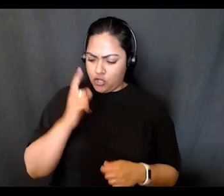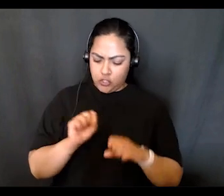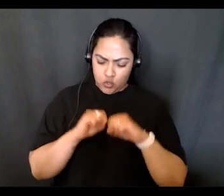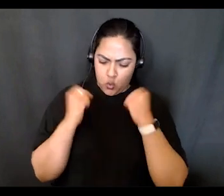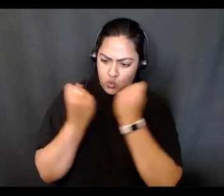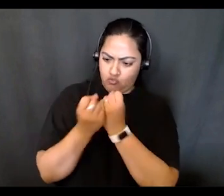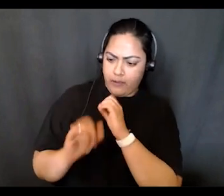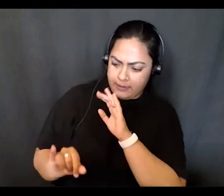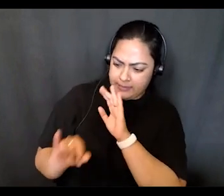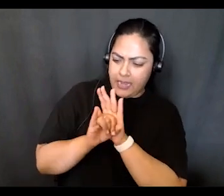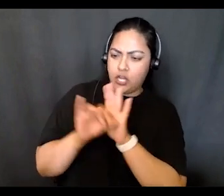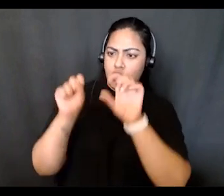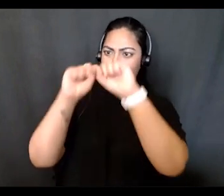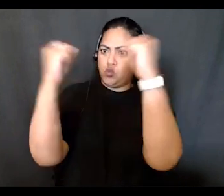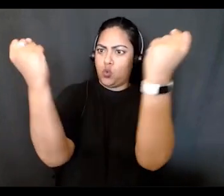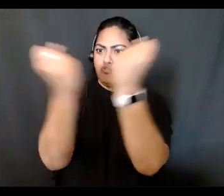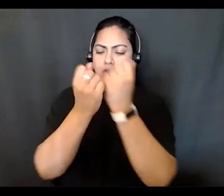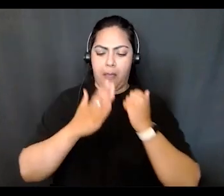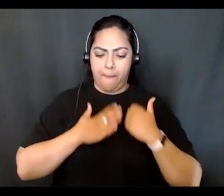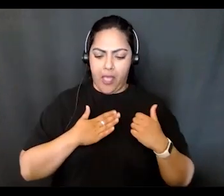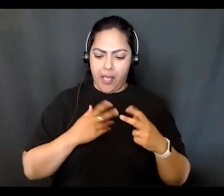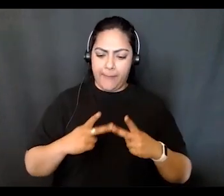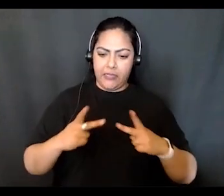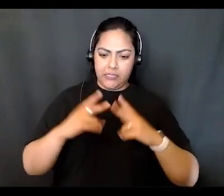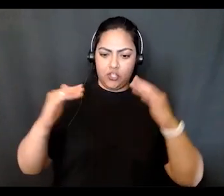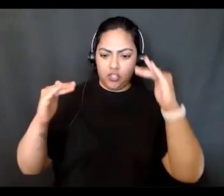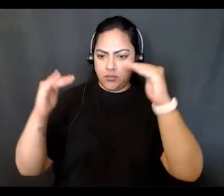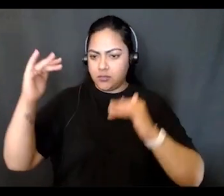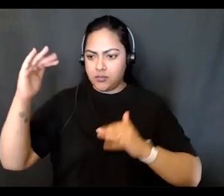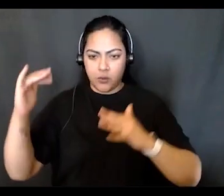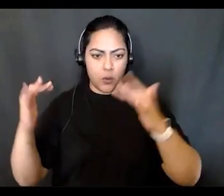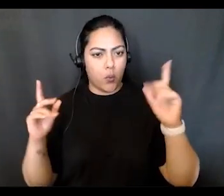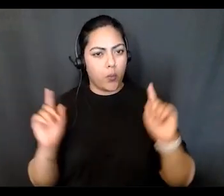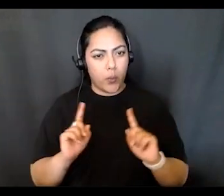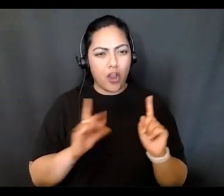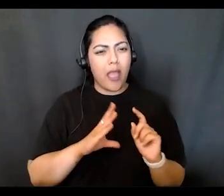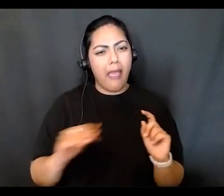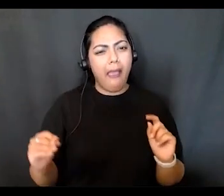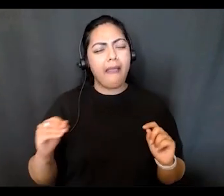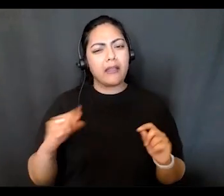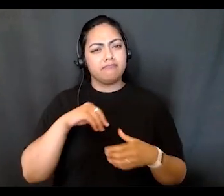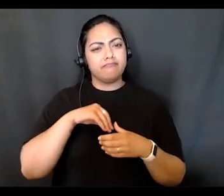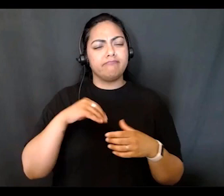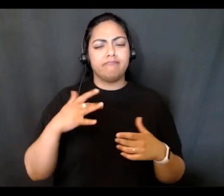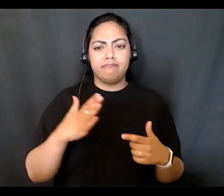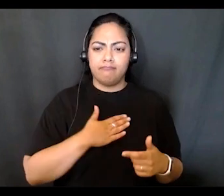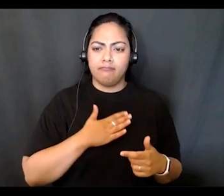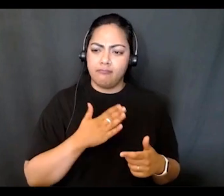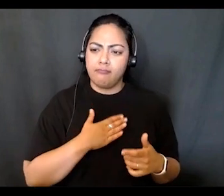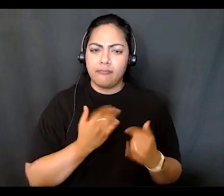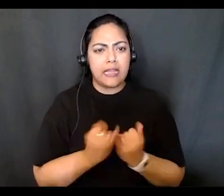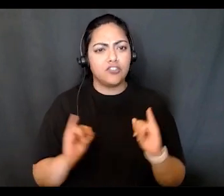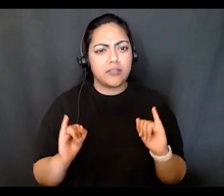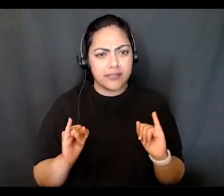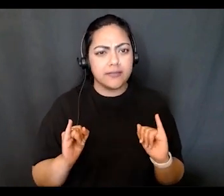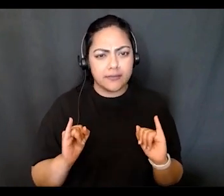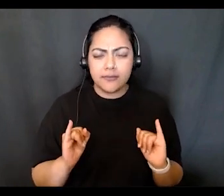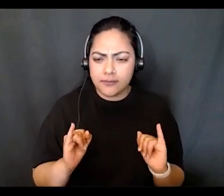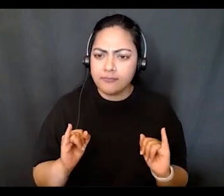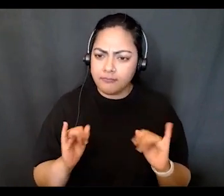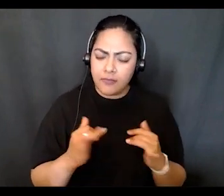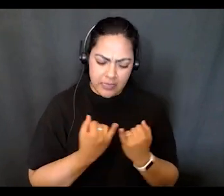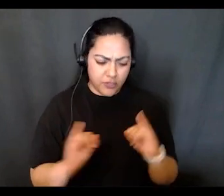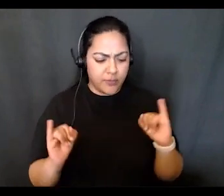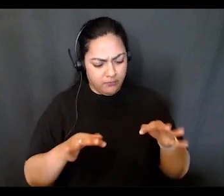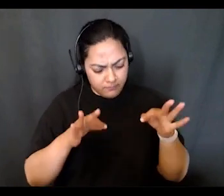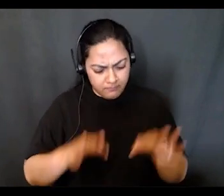own social position. And I think importantly, the agency, right? The agency we have to make change. Here, it's important that we recognize the ways in